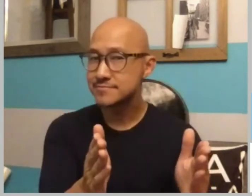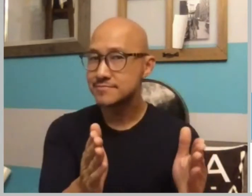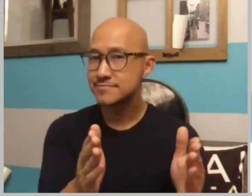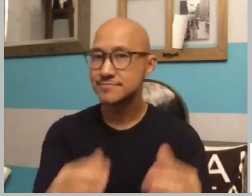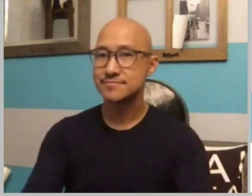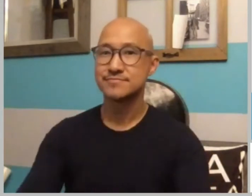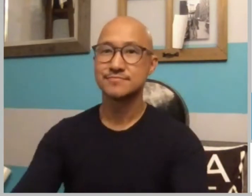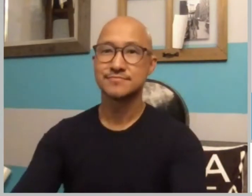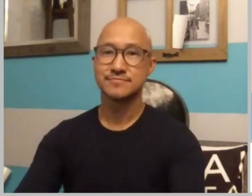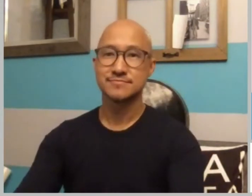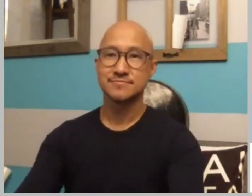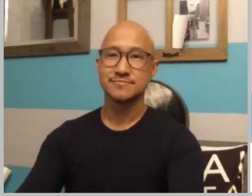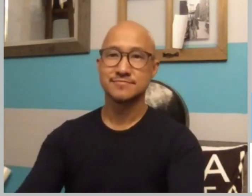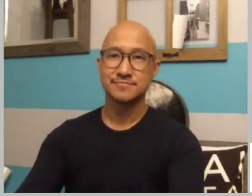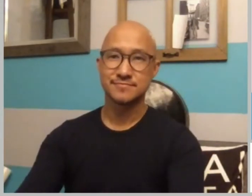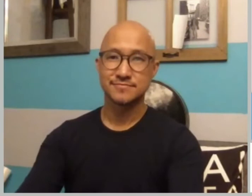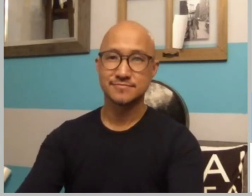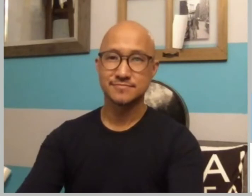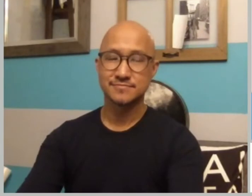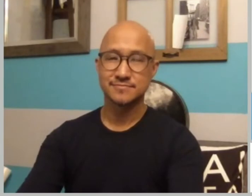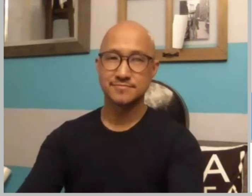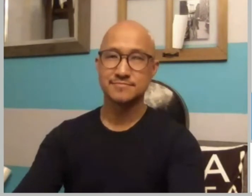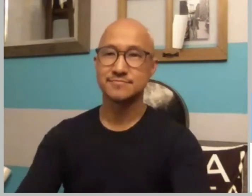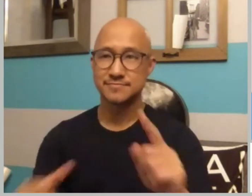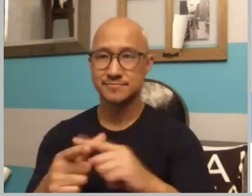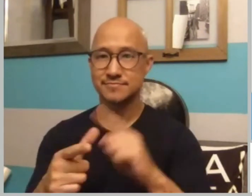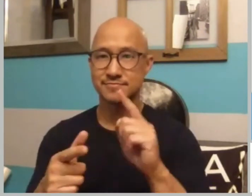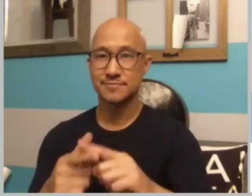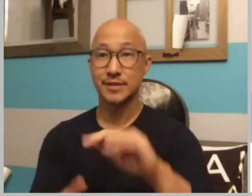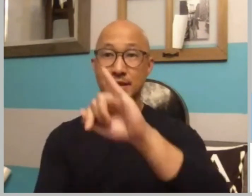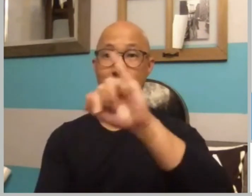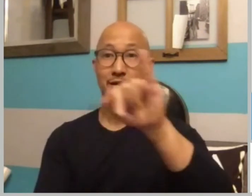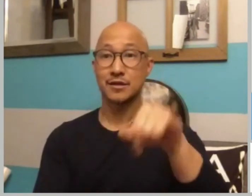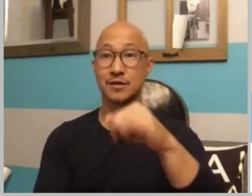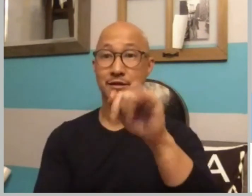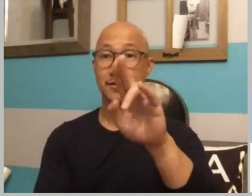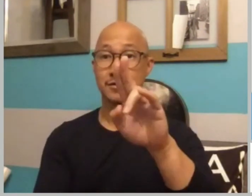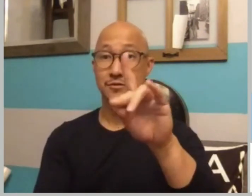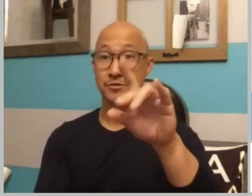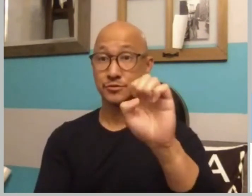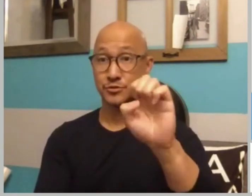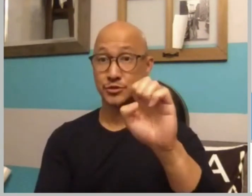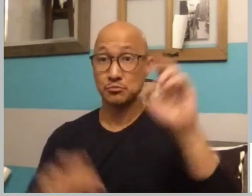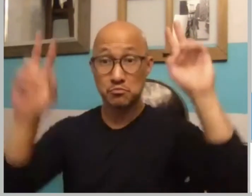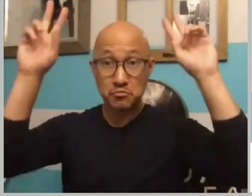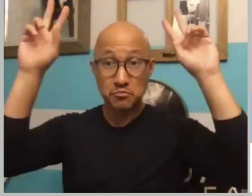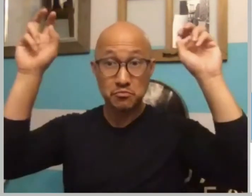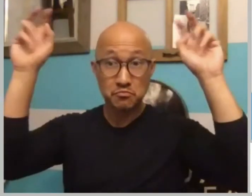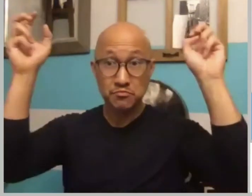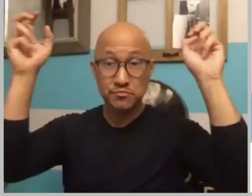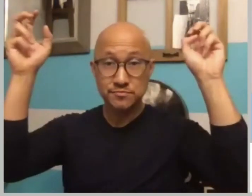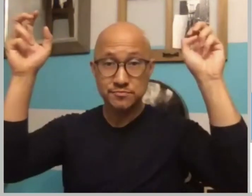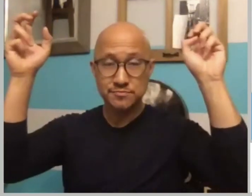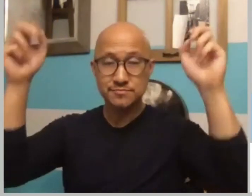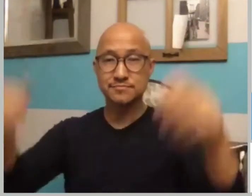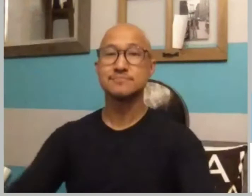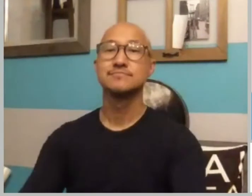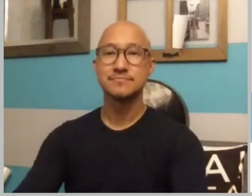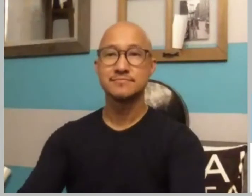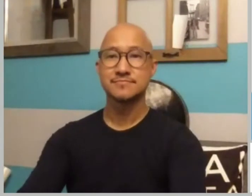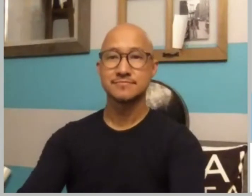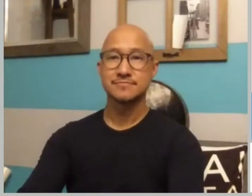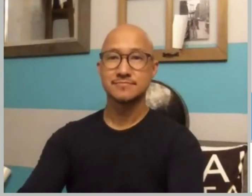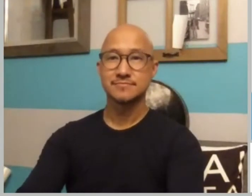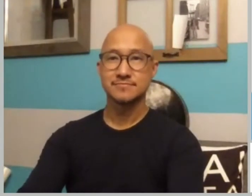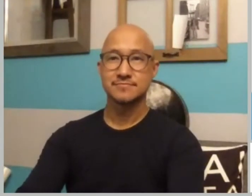2 Peter. The theme of Jude, let's see if we can get there.